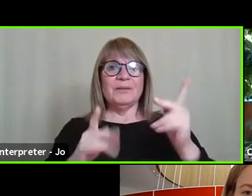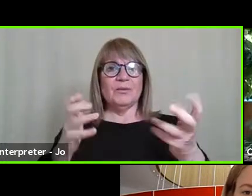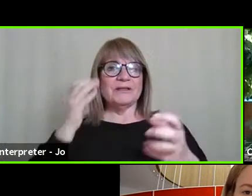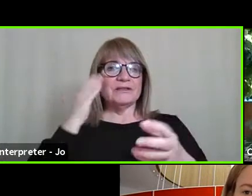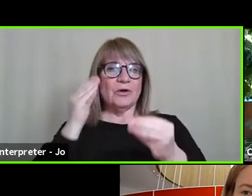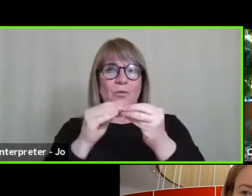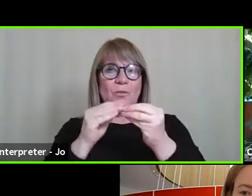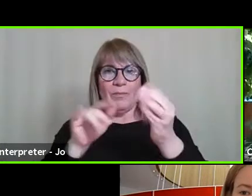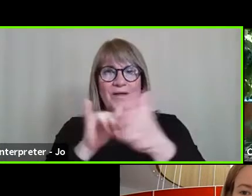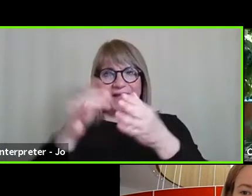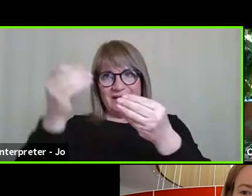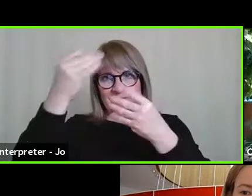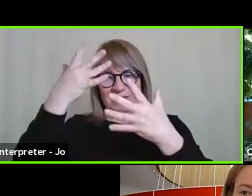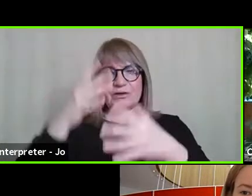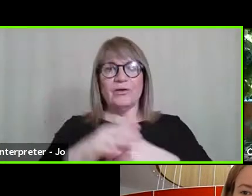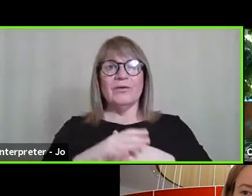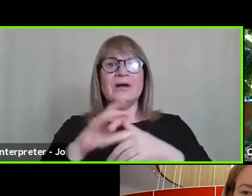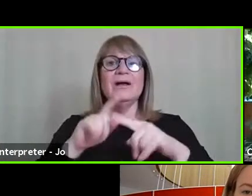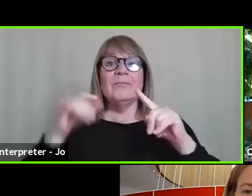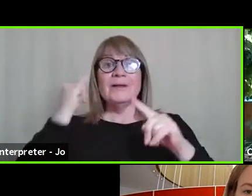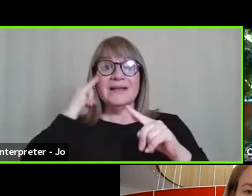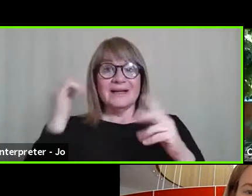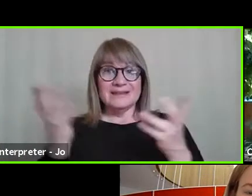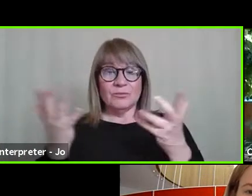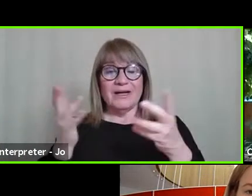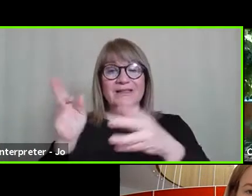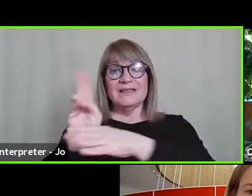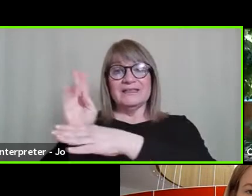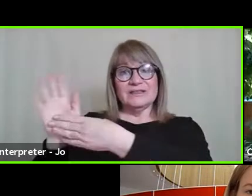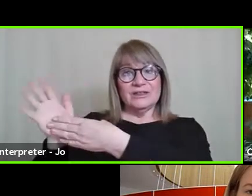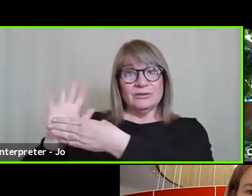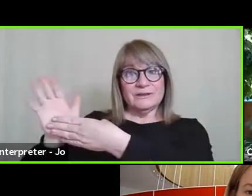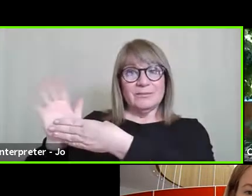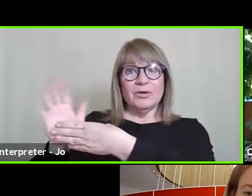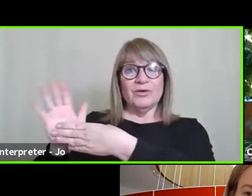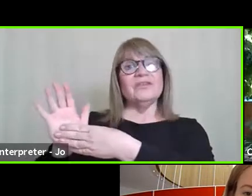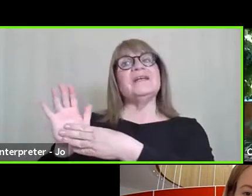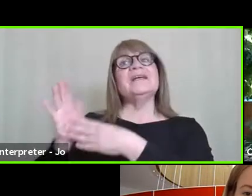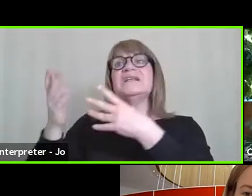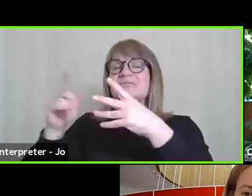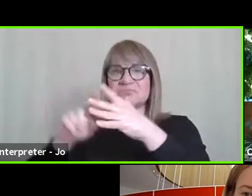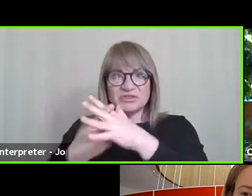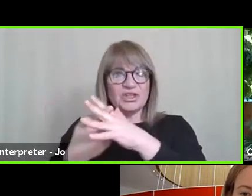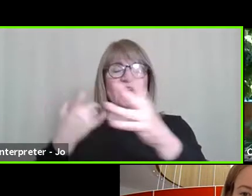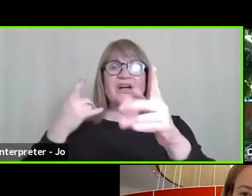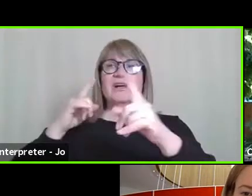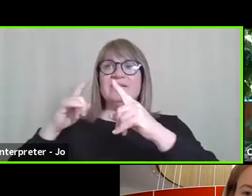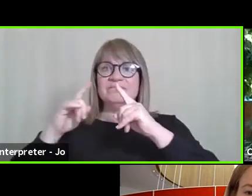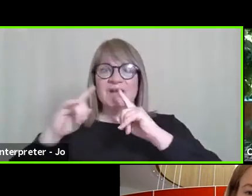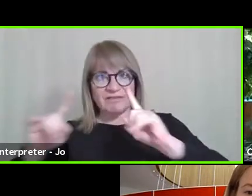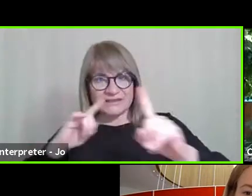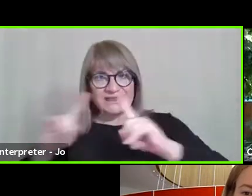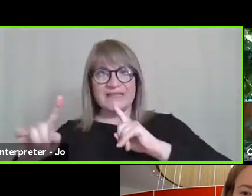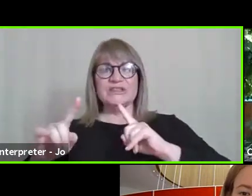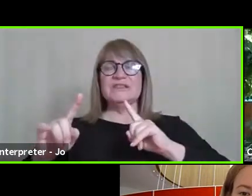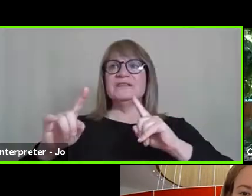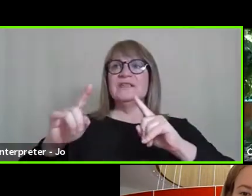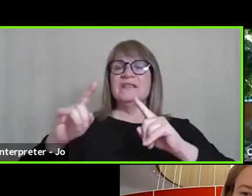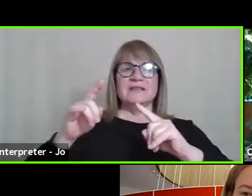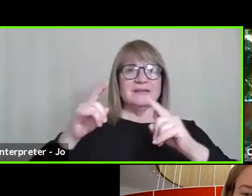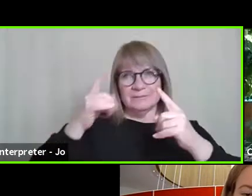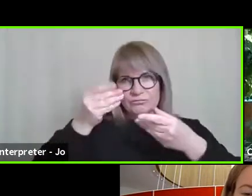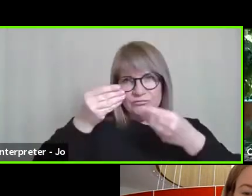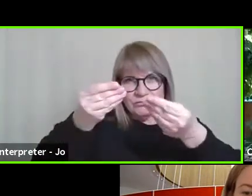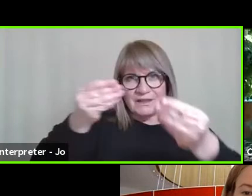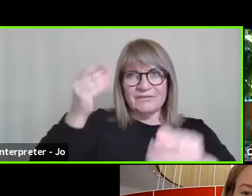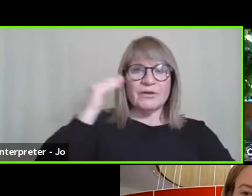know um but the idea is to use the film to build conversations build awareness uh to get folks organized in other areas